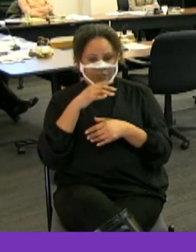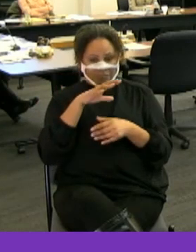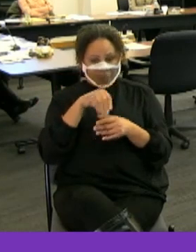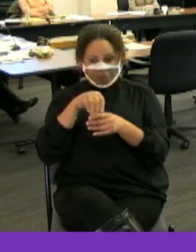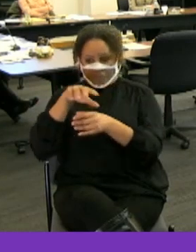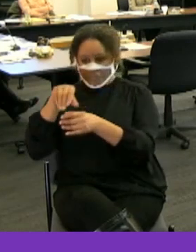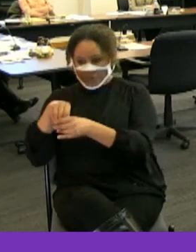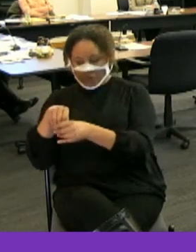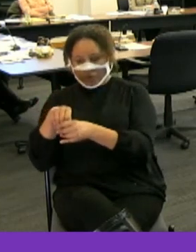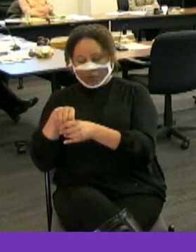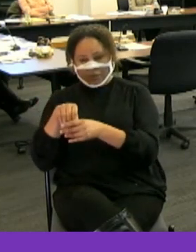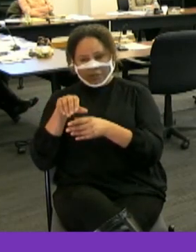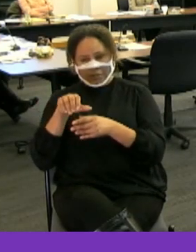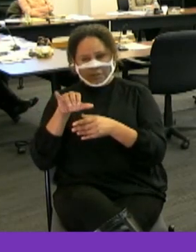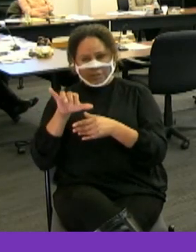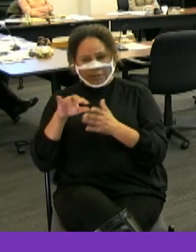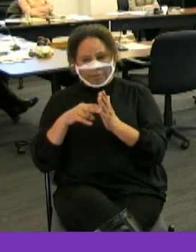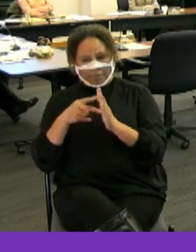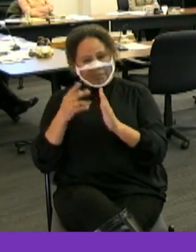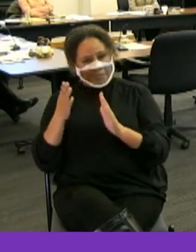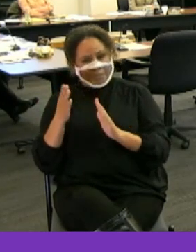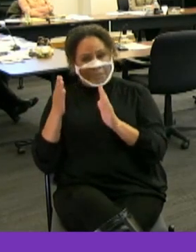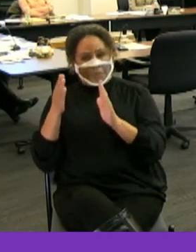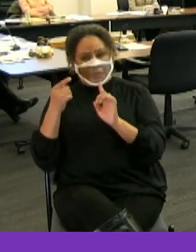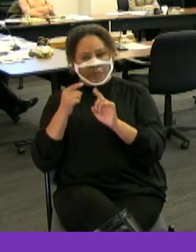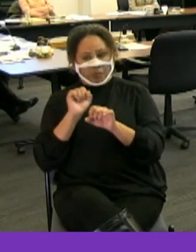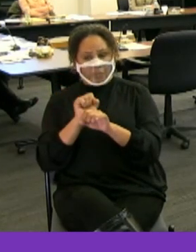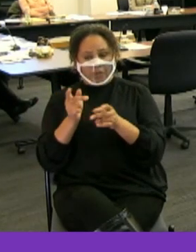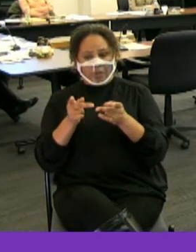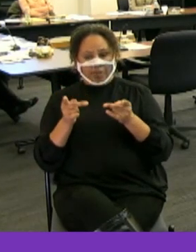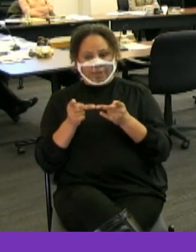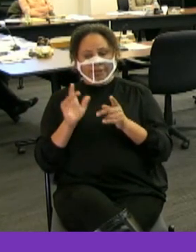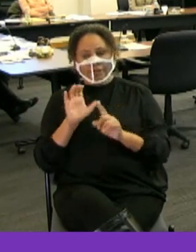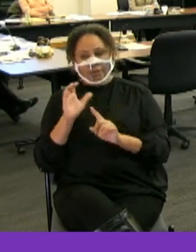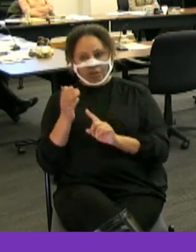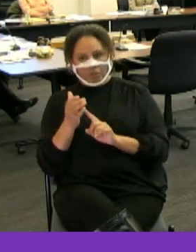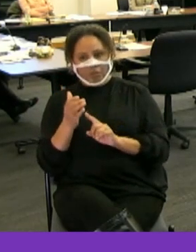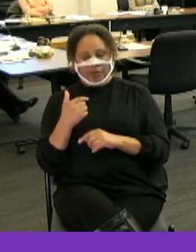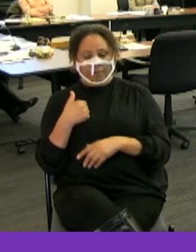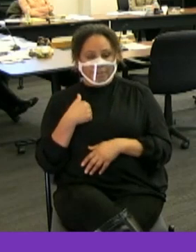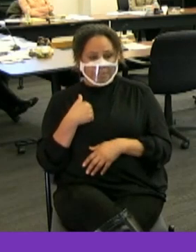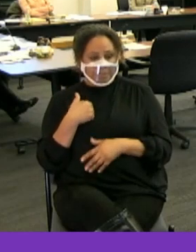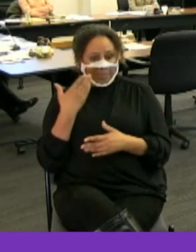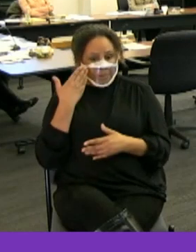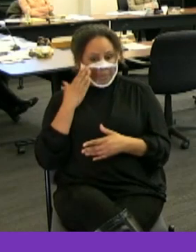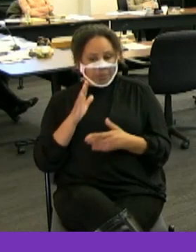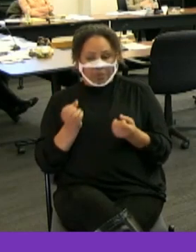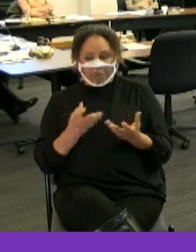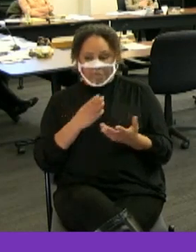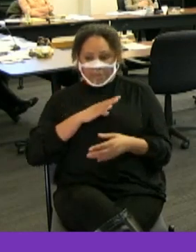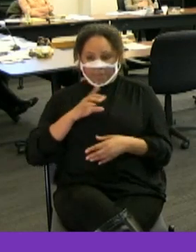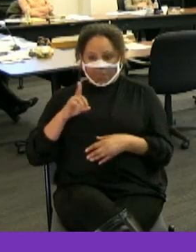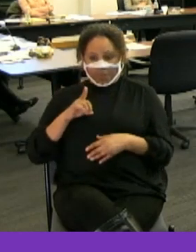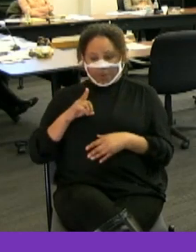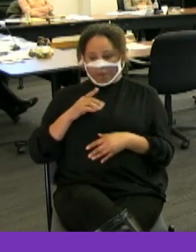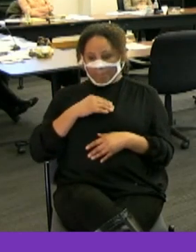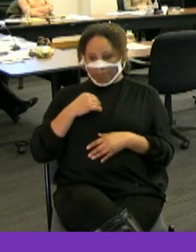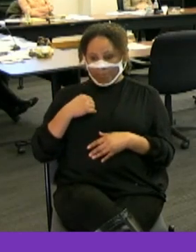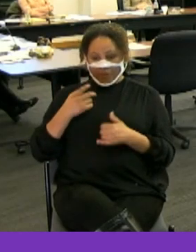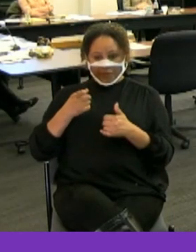it's an approach to workplace culture. I don't know how many board members are first